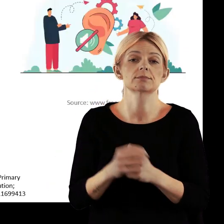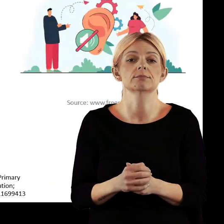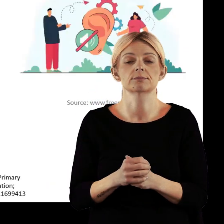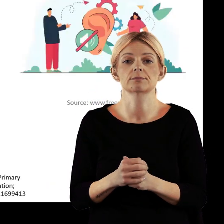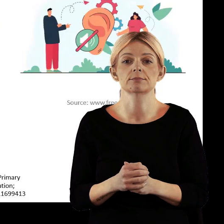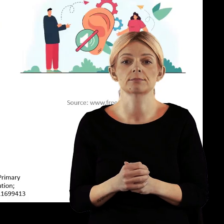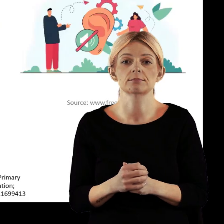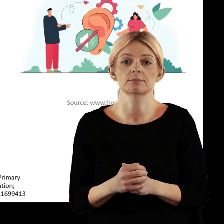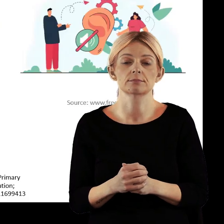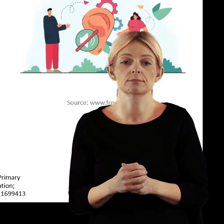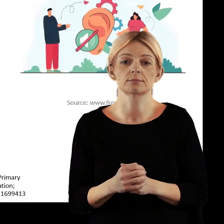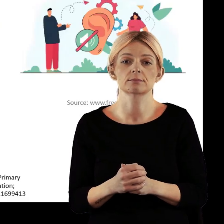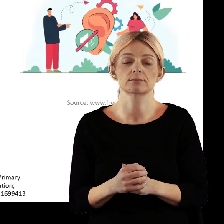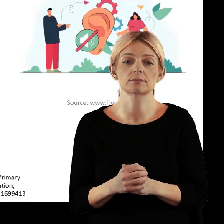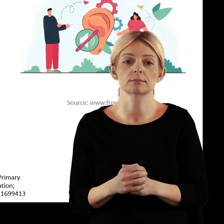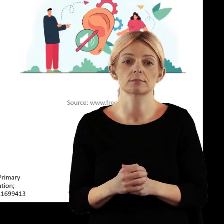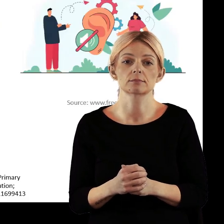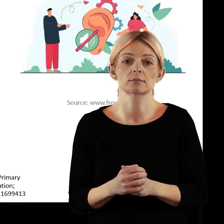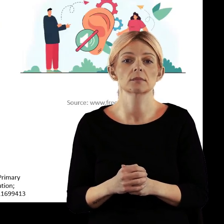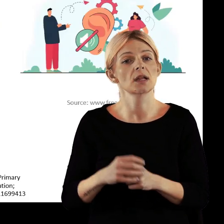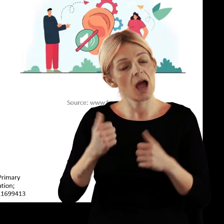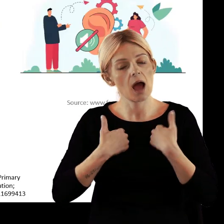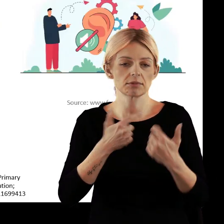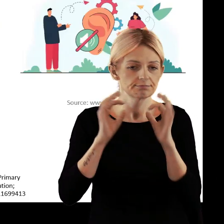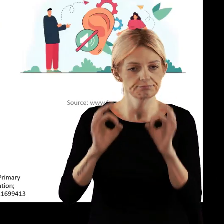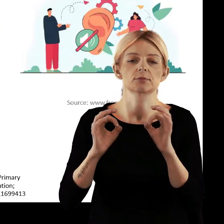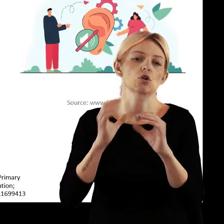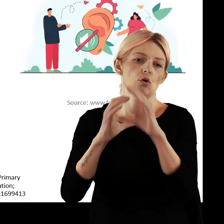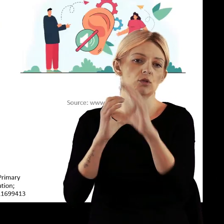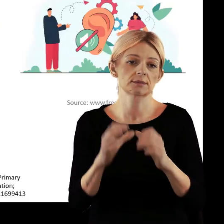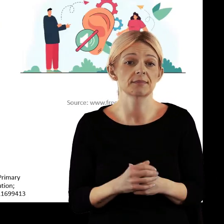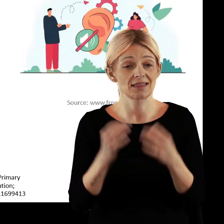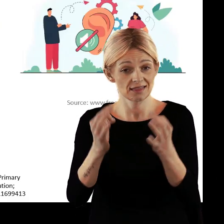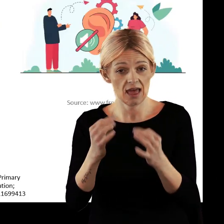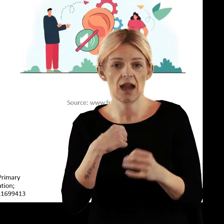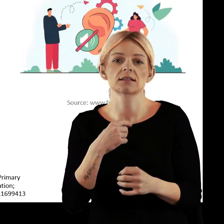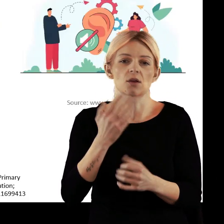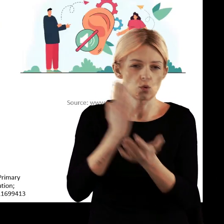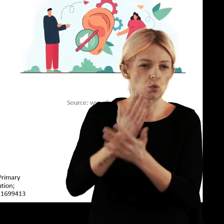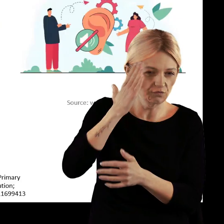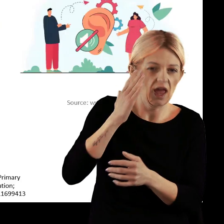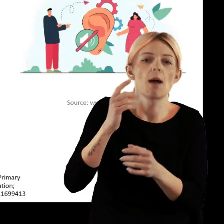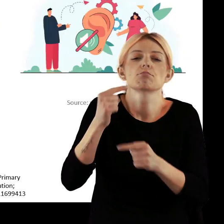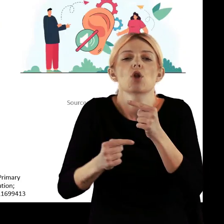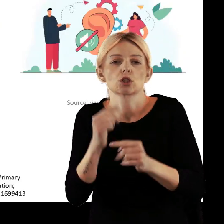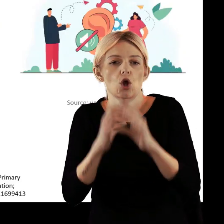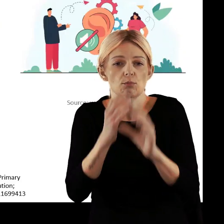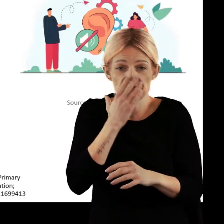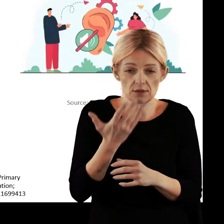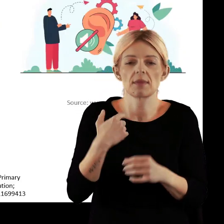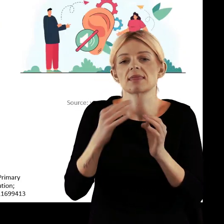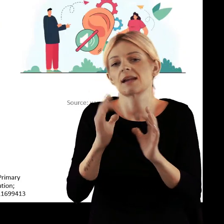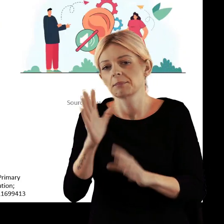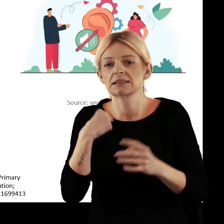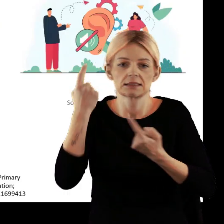Now that we know what communication process consists of, let's consider how we can communicate effectively in